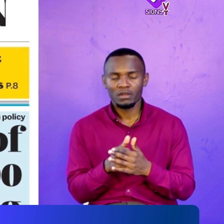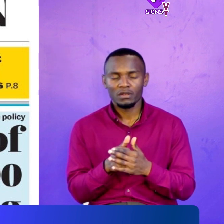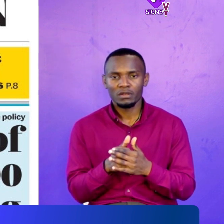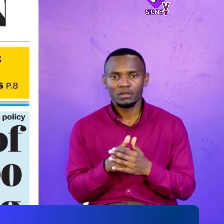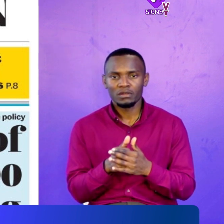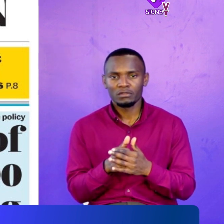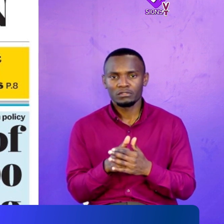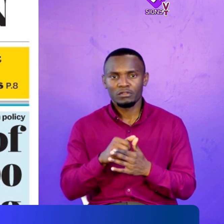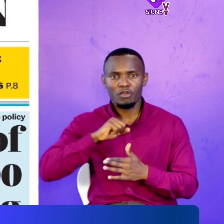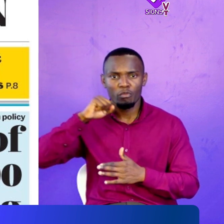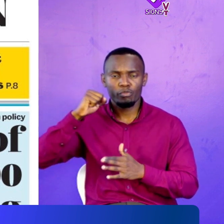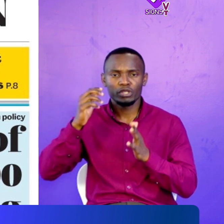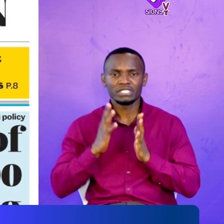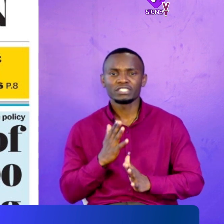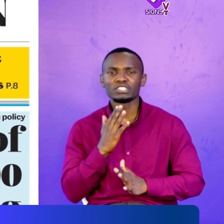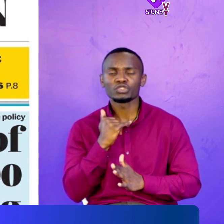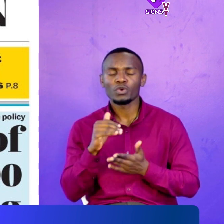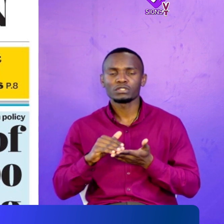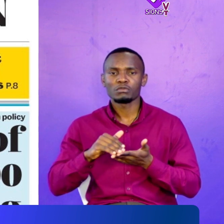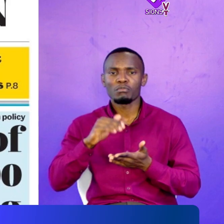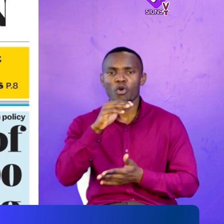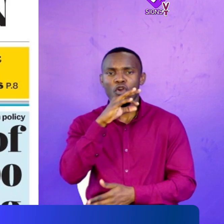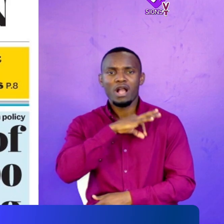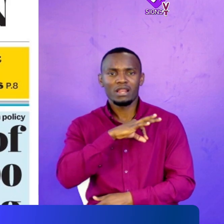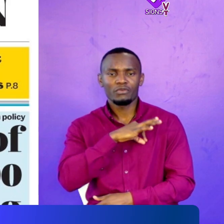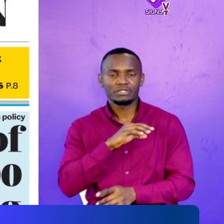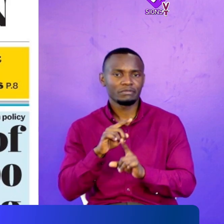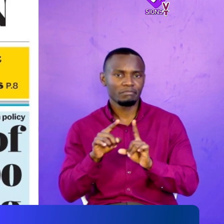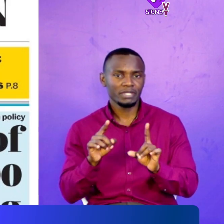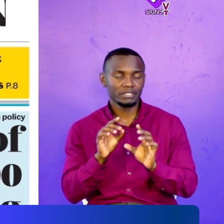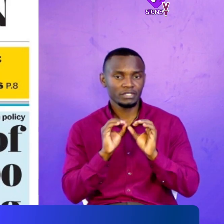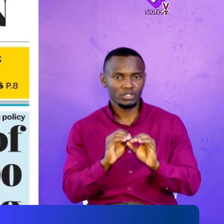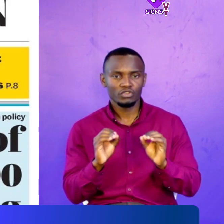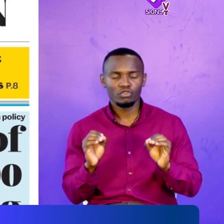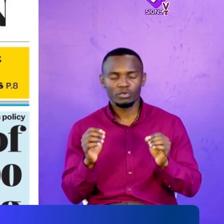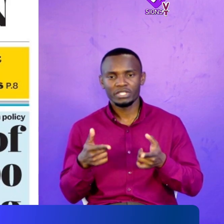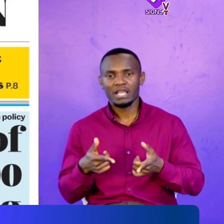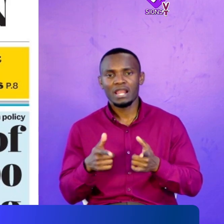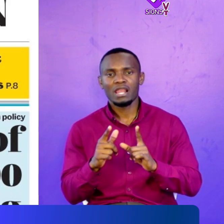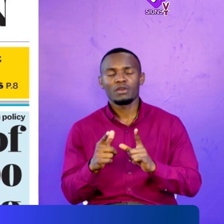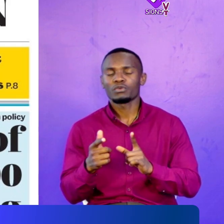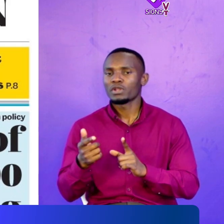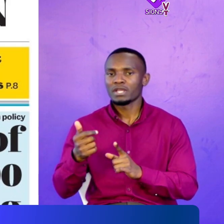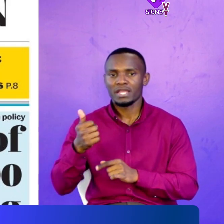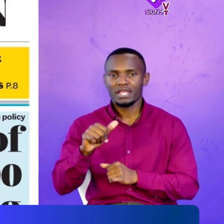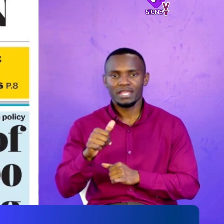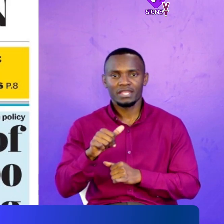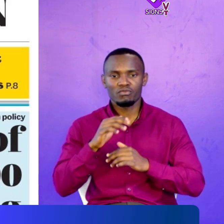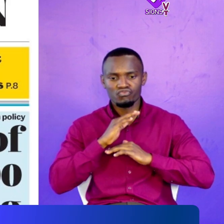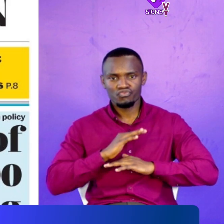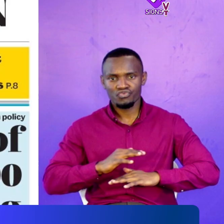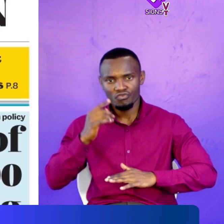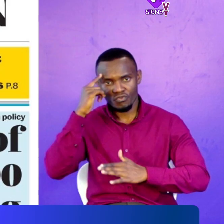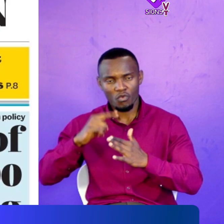to fight for more allowances to them, but nobody is allowing any reprieve for the Kenyan